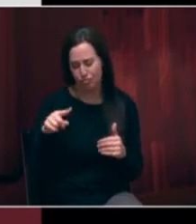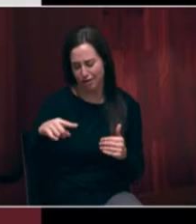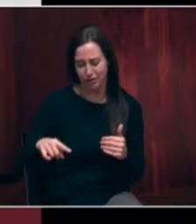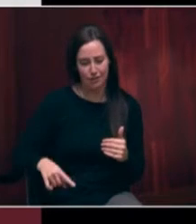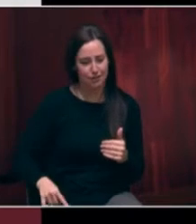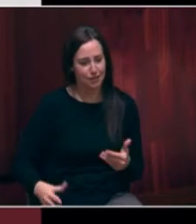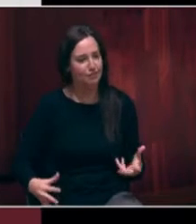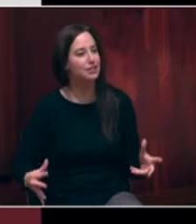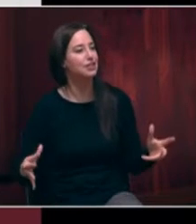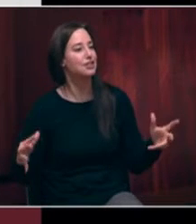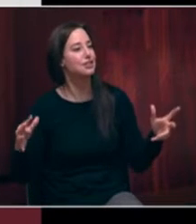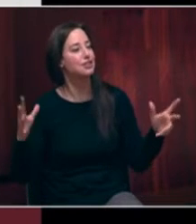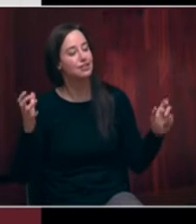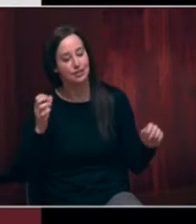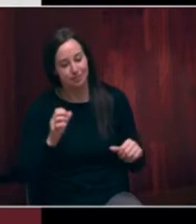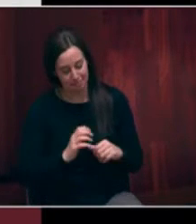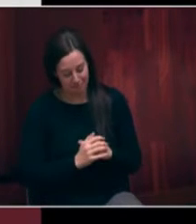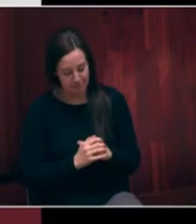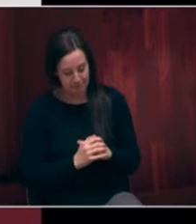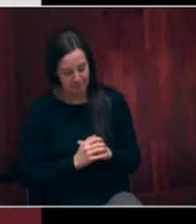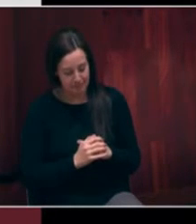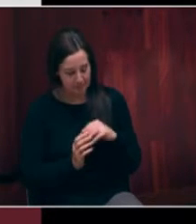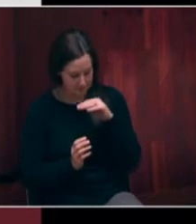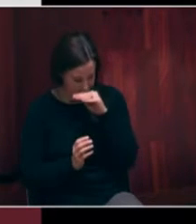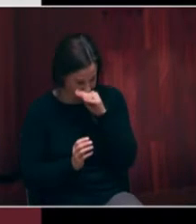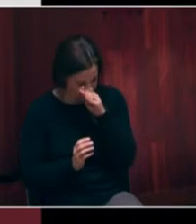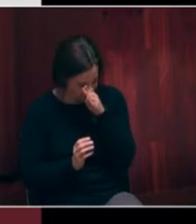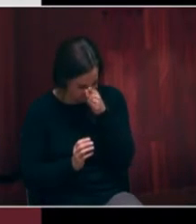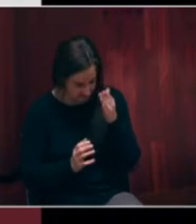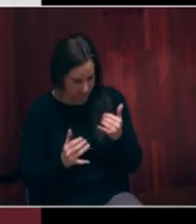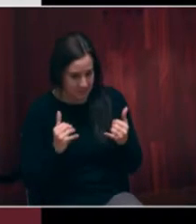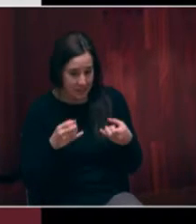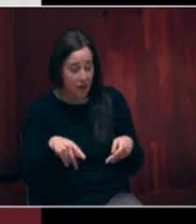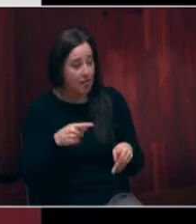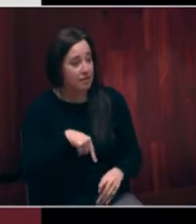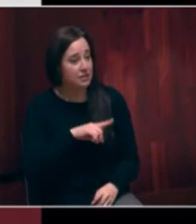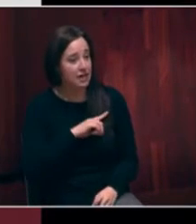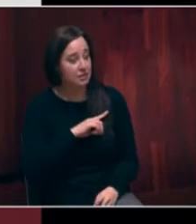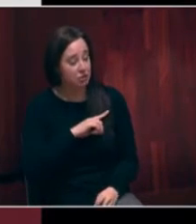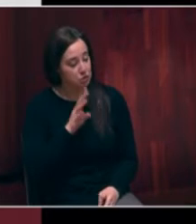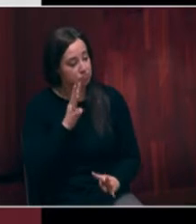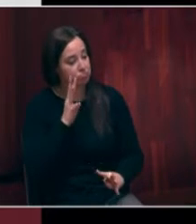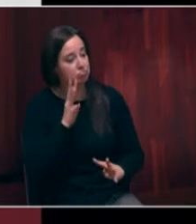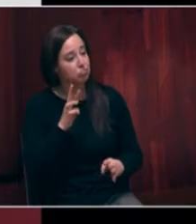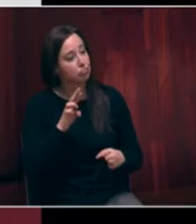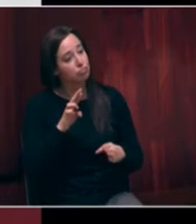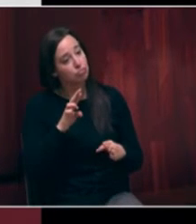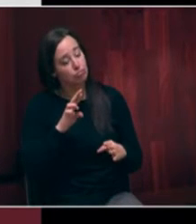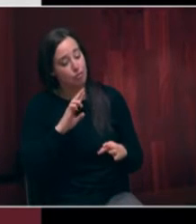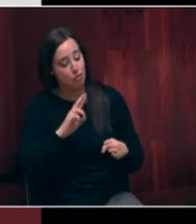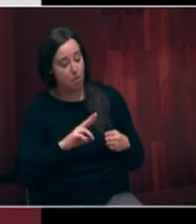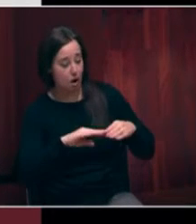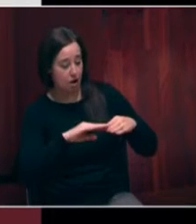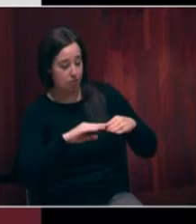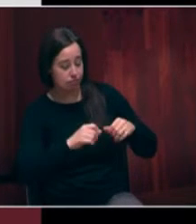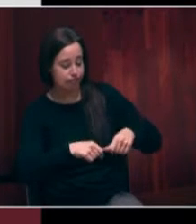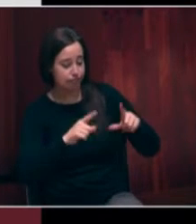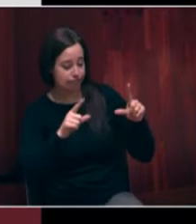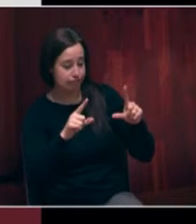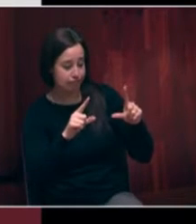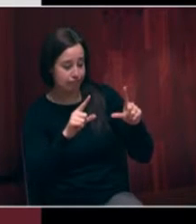all, I'm complete 100%. And oh, by the way, it now allows us to generate a report very quickly and hopefully get your certificates out